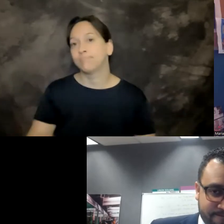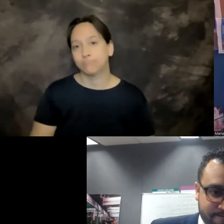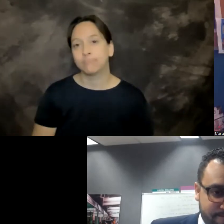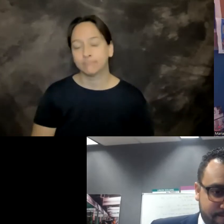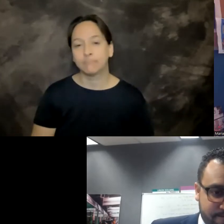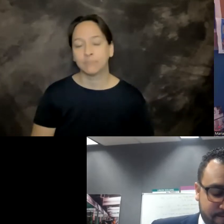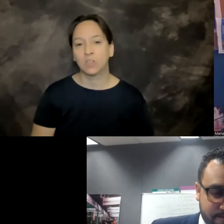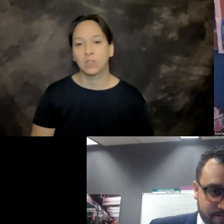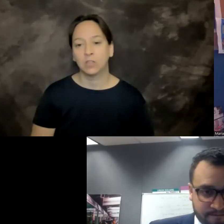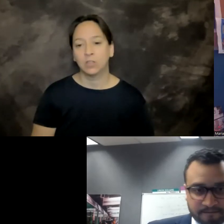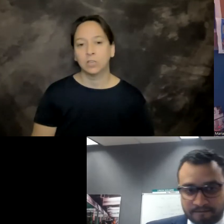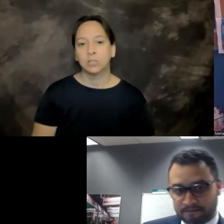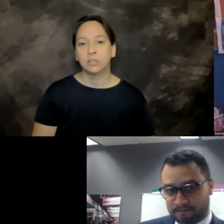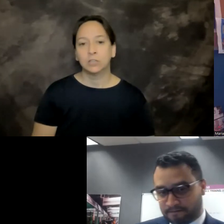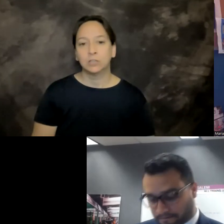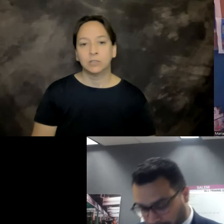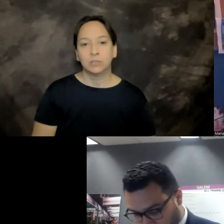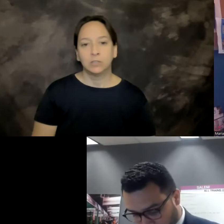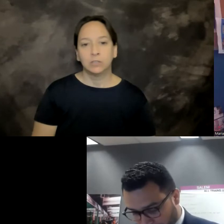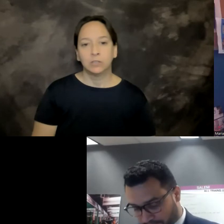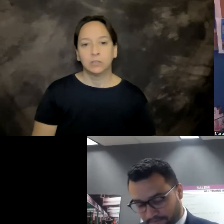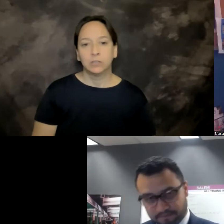and questions. So let's kick it off with Grace.